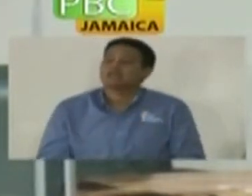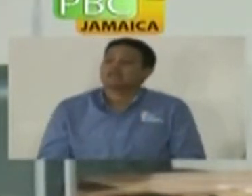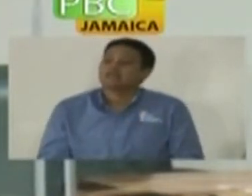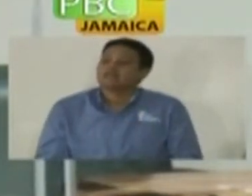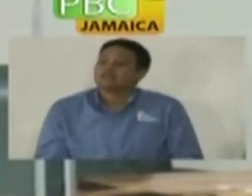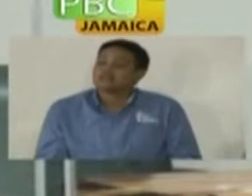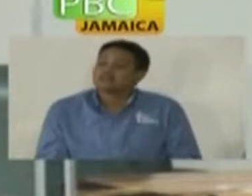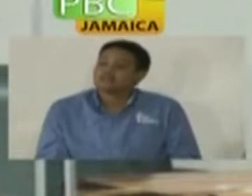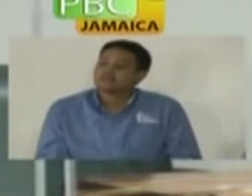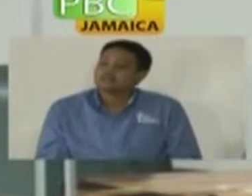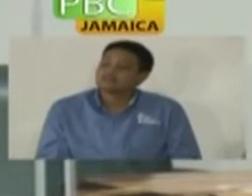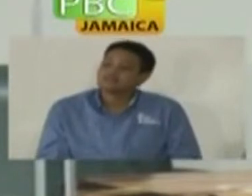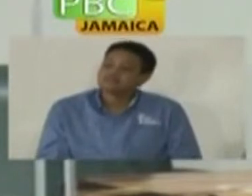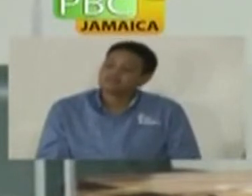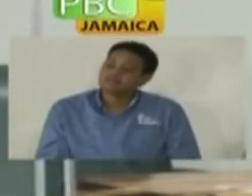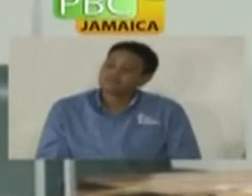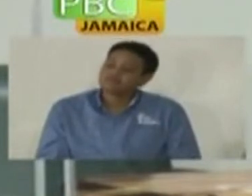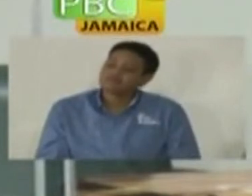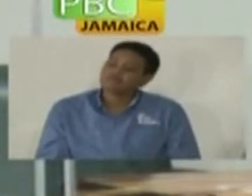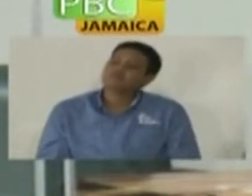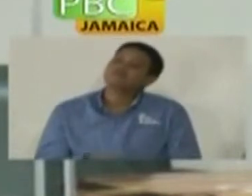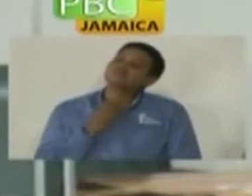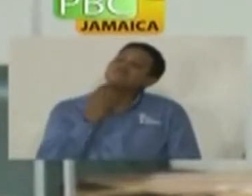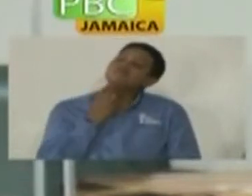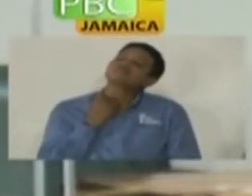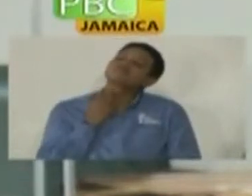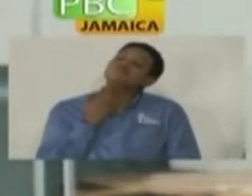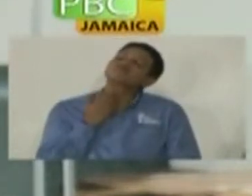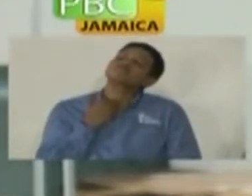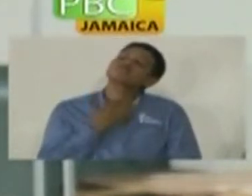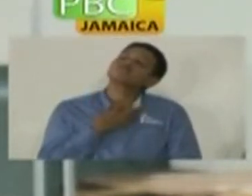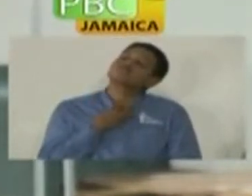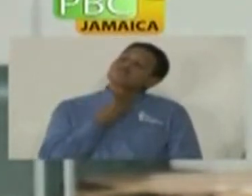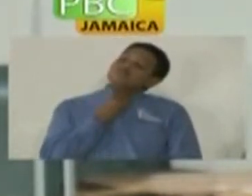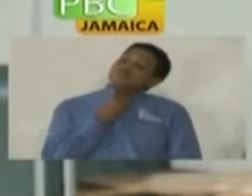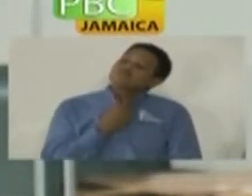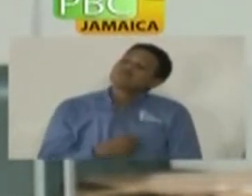But while I sat there,